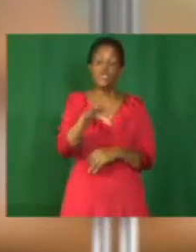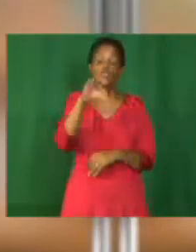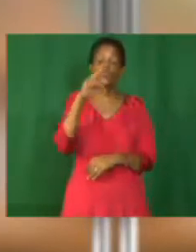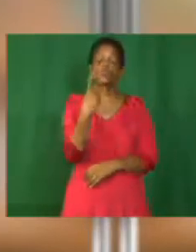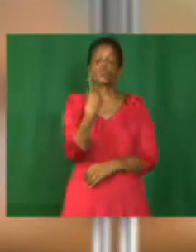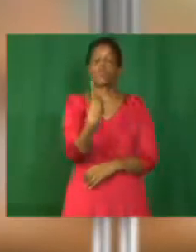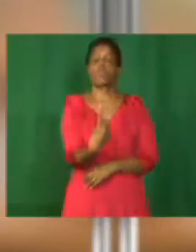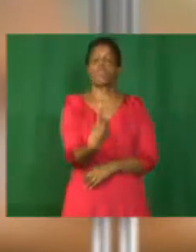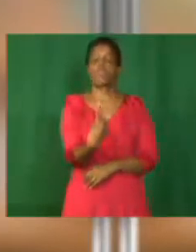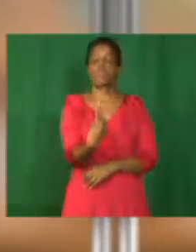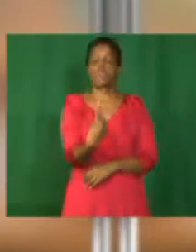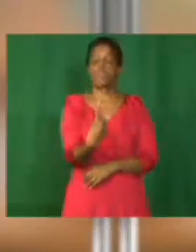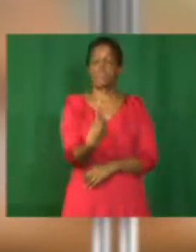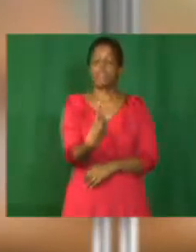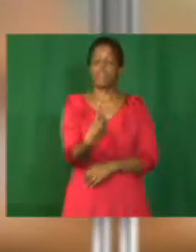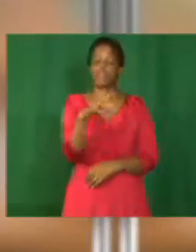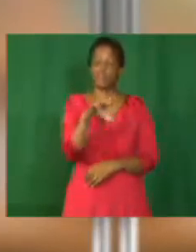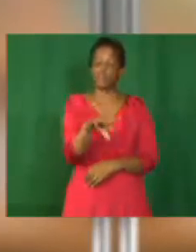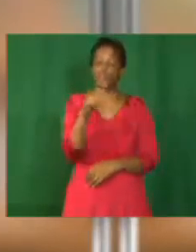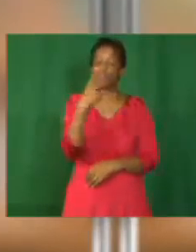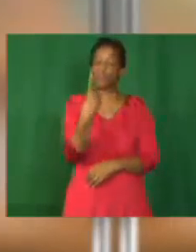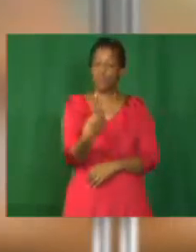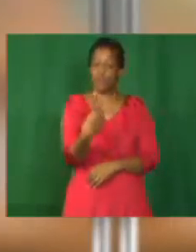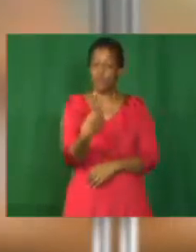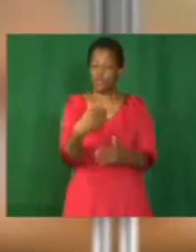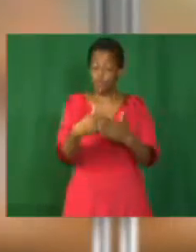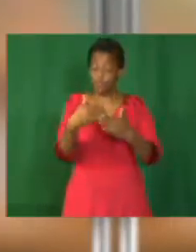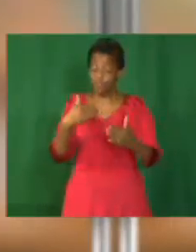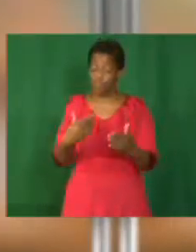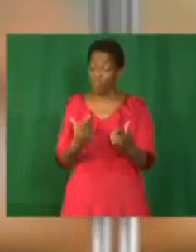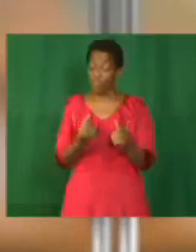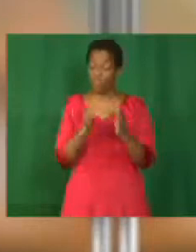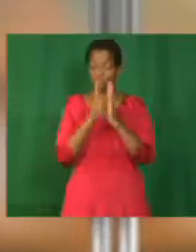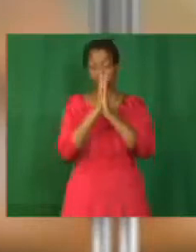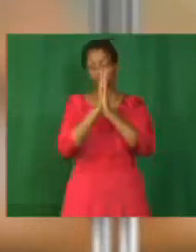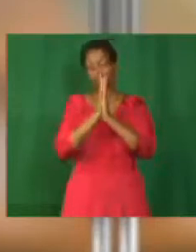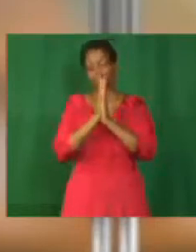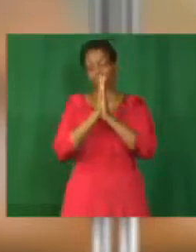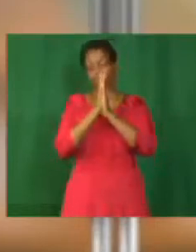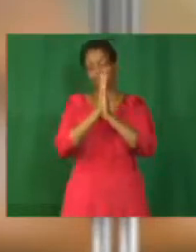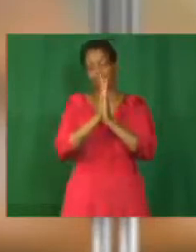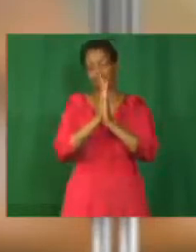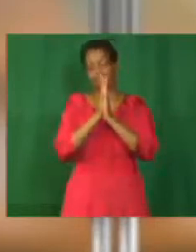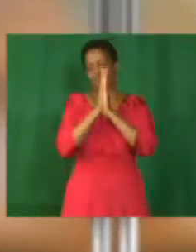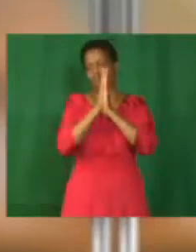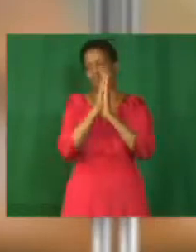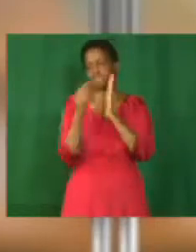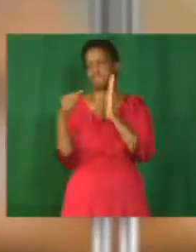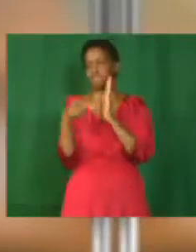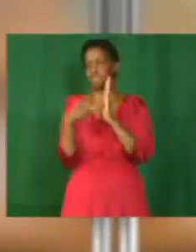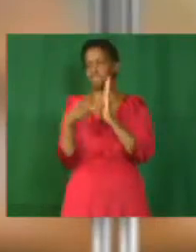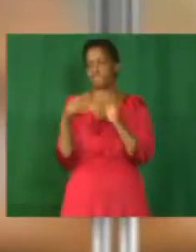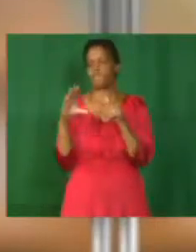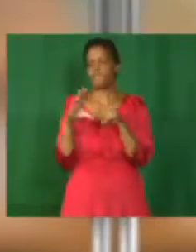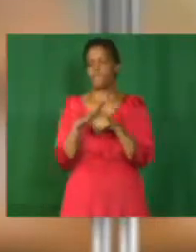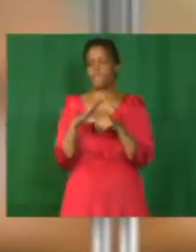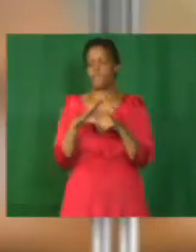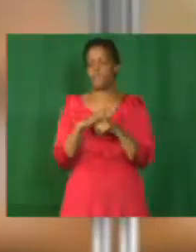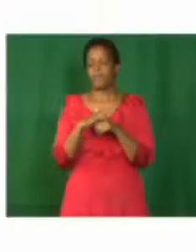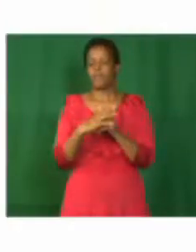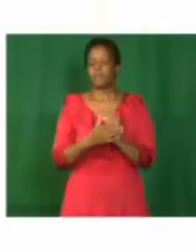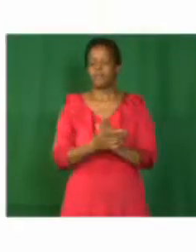who was going to take that place. So then they prayed. And then now, coming to